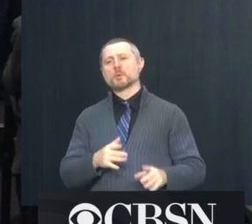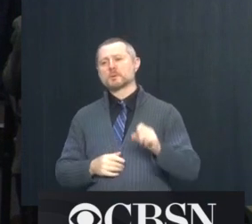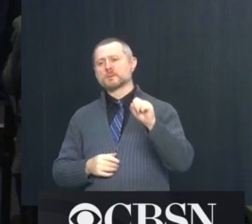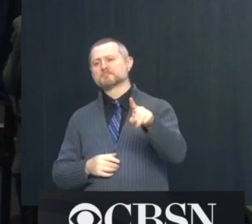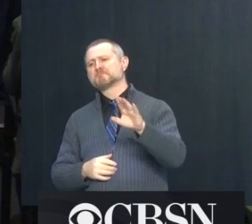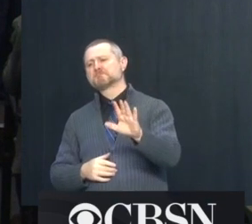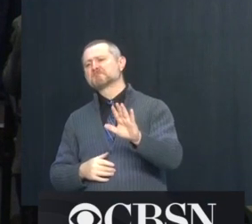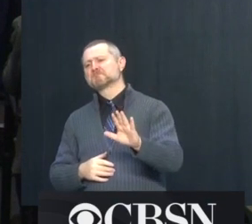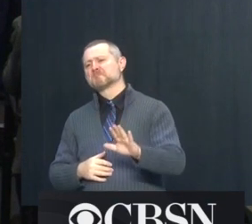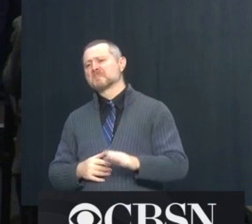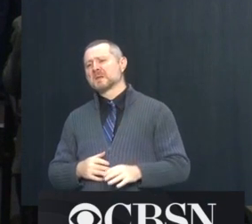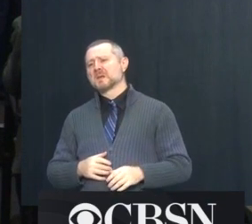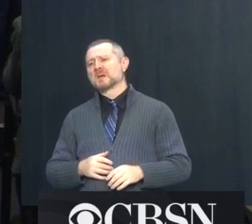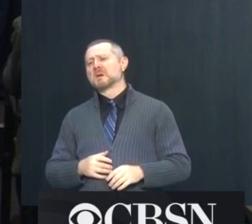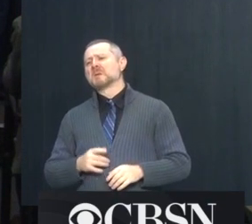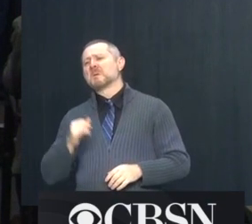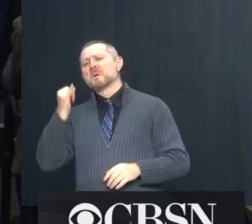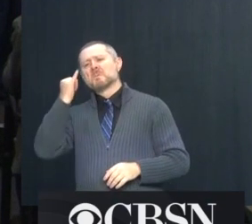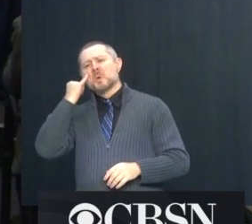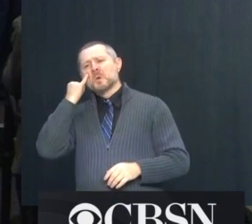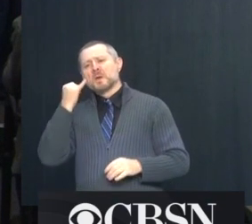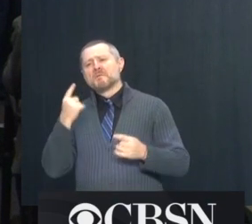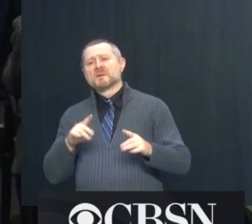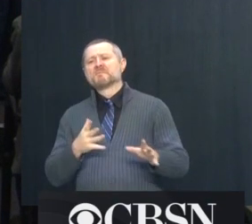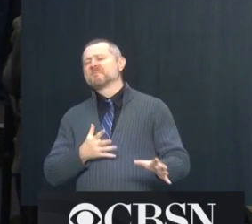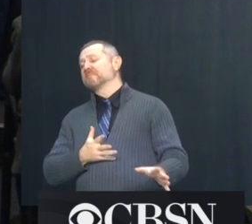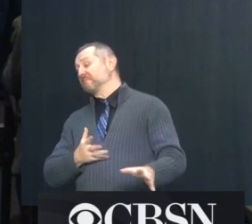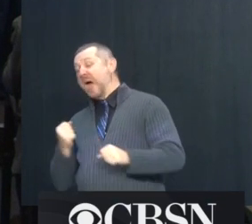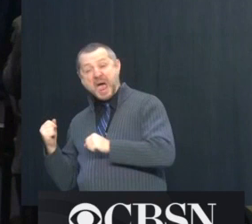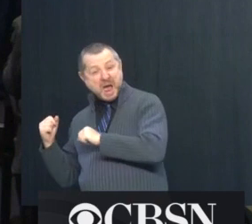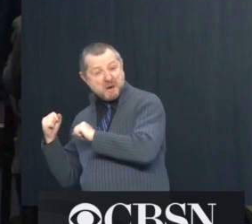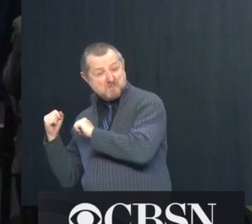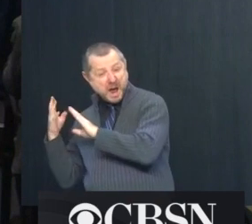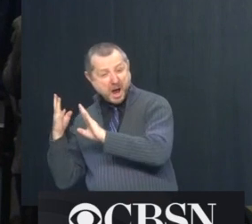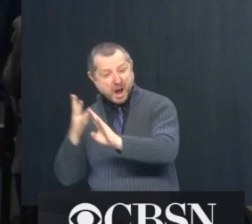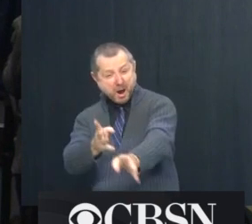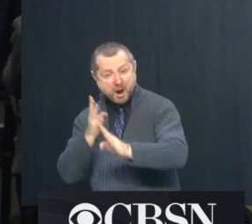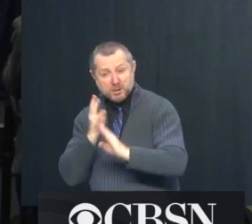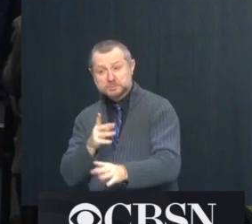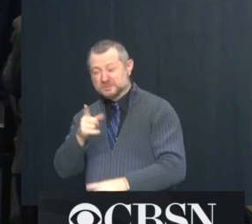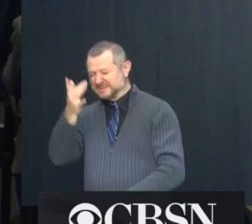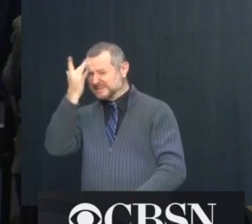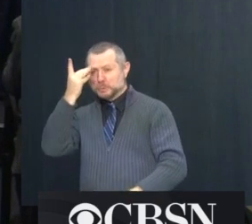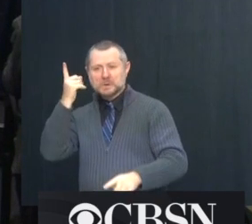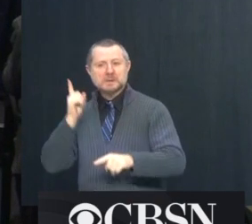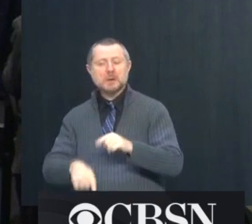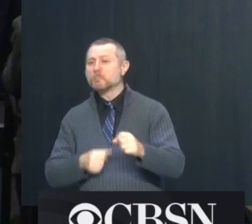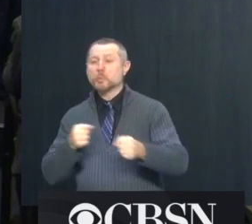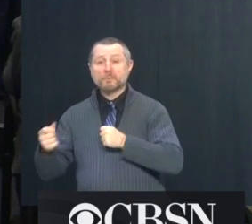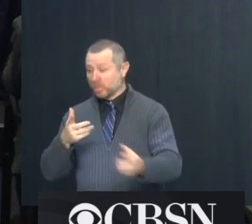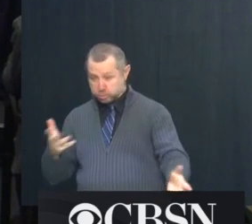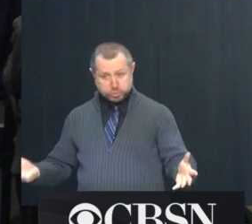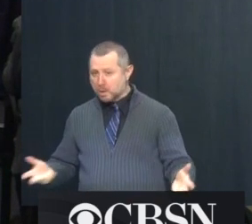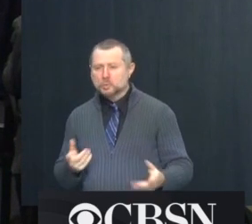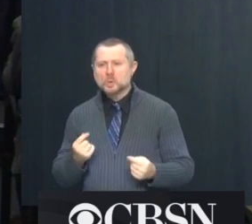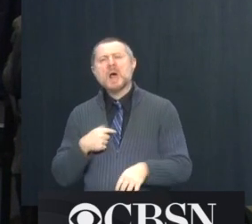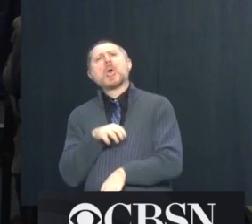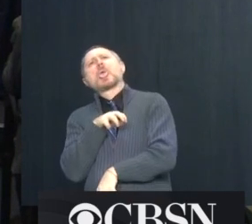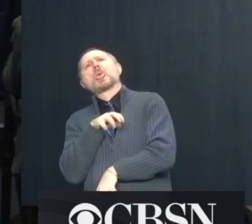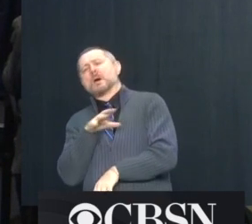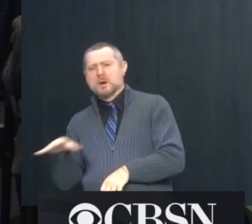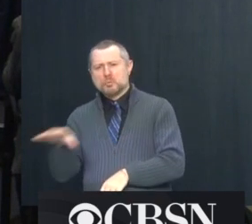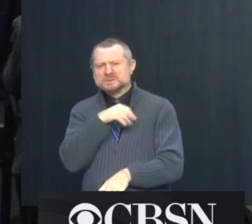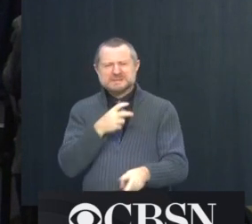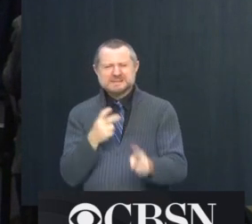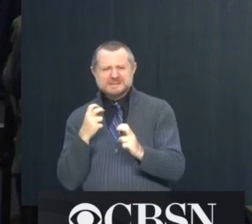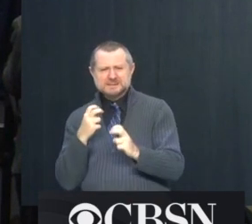where it's happening so quickly, patients are so sick, you can't necessarily move them? I mean, you're talking about, you know, an analogy where this is